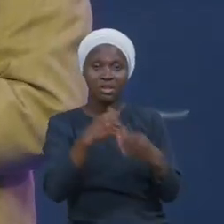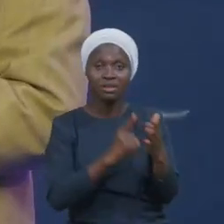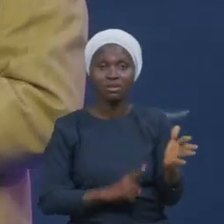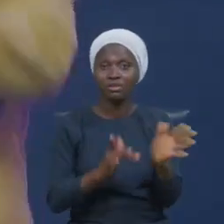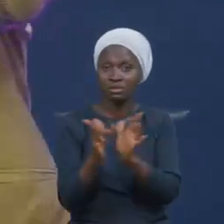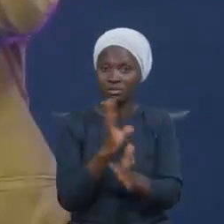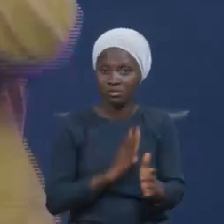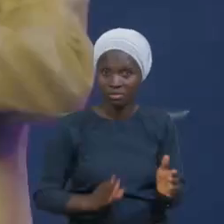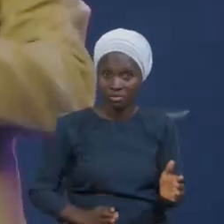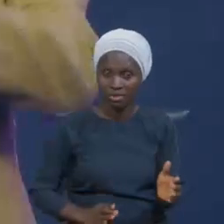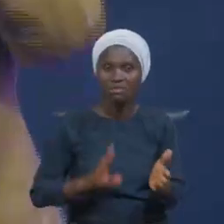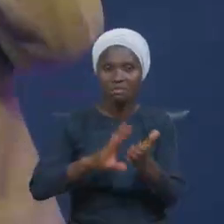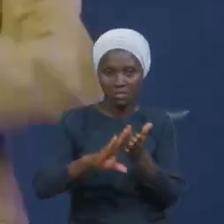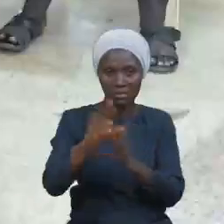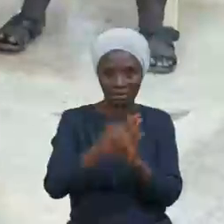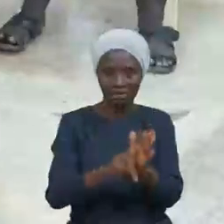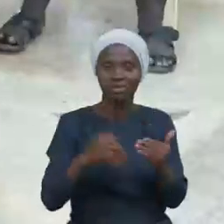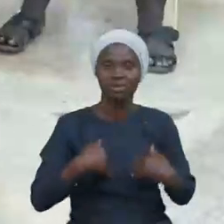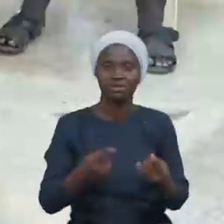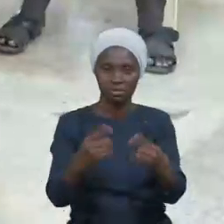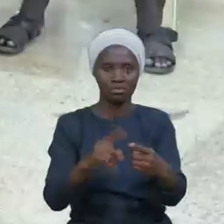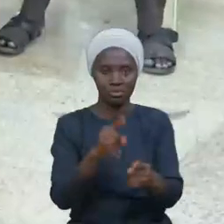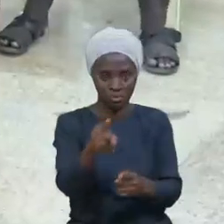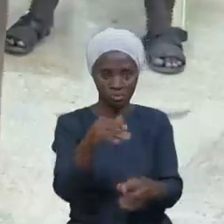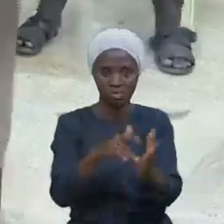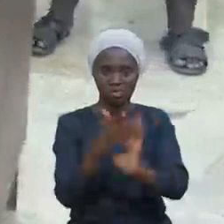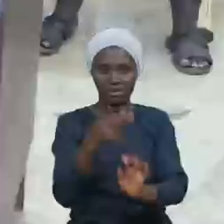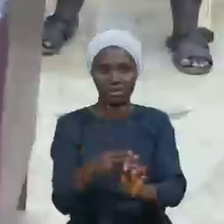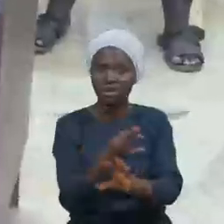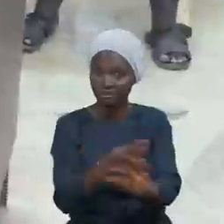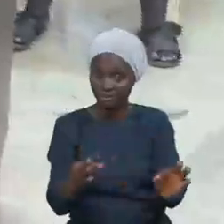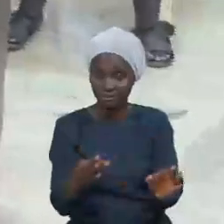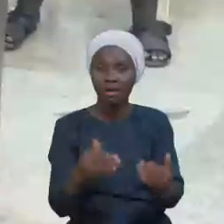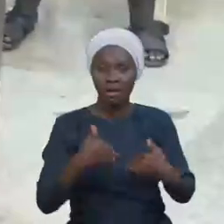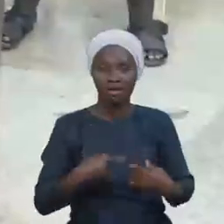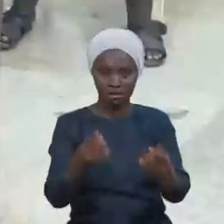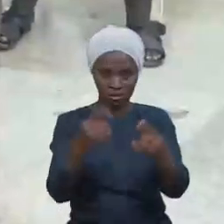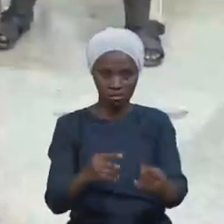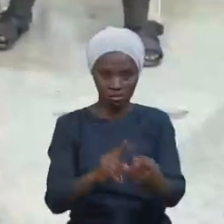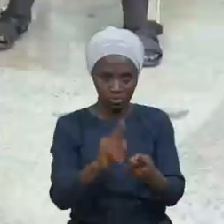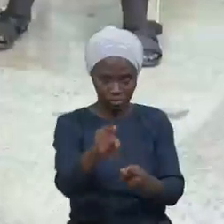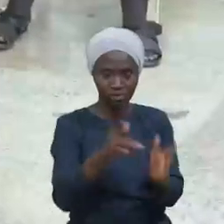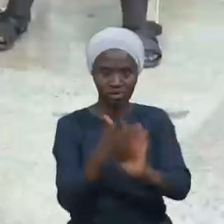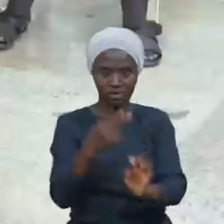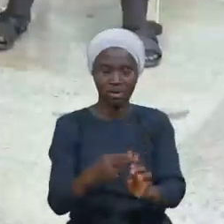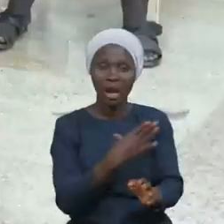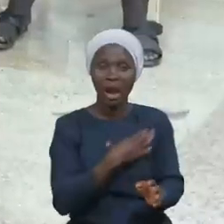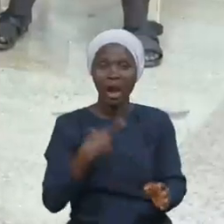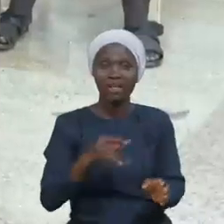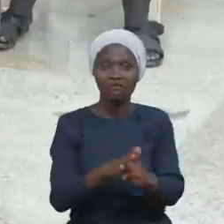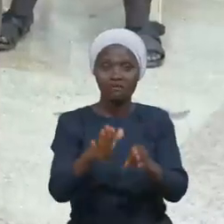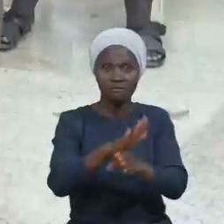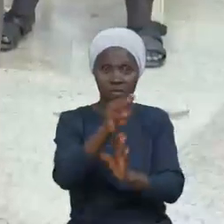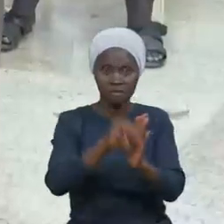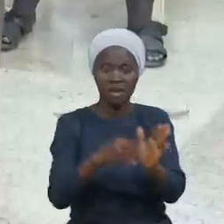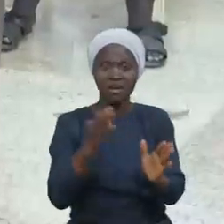Christ, forgiveness has come to you. Freedom has come to you. And the fulfillment